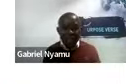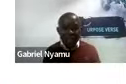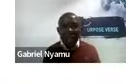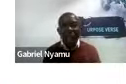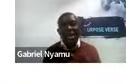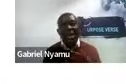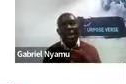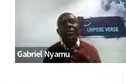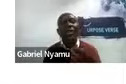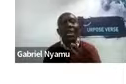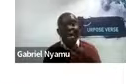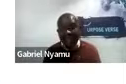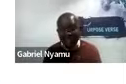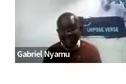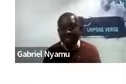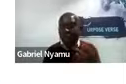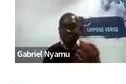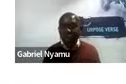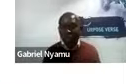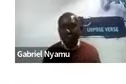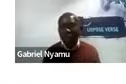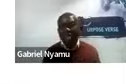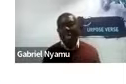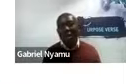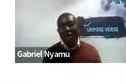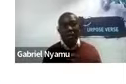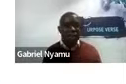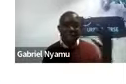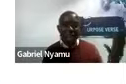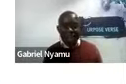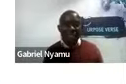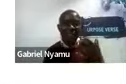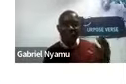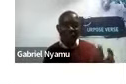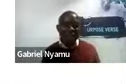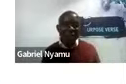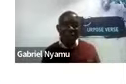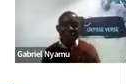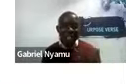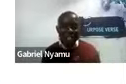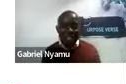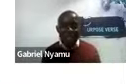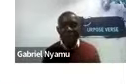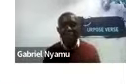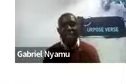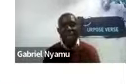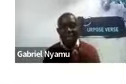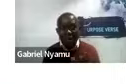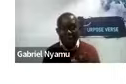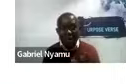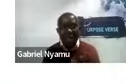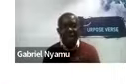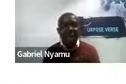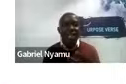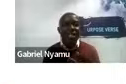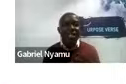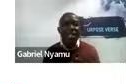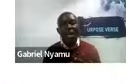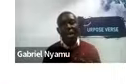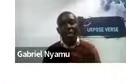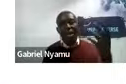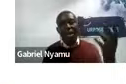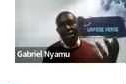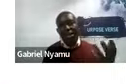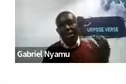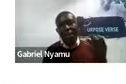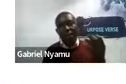those challenges. So I would say, yes, this could be your purpose. But of course, there are other things that we try to validate in terms of testing the purpose, so that at least,